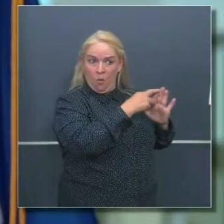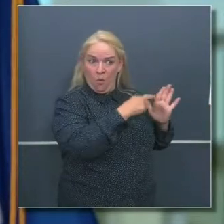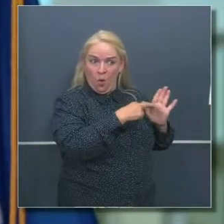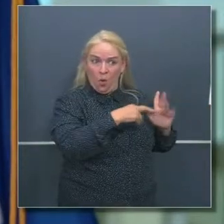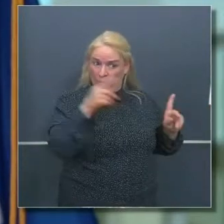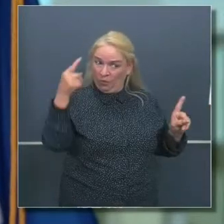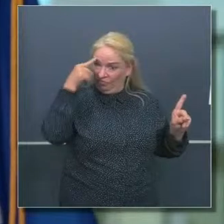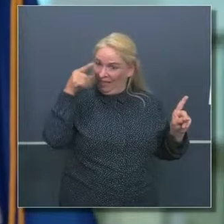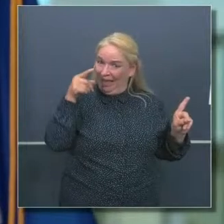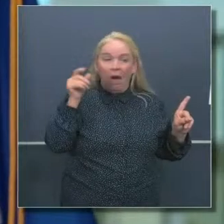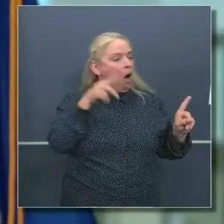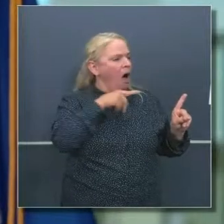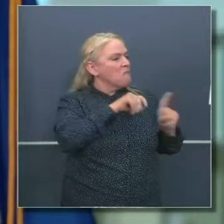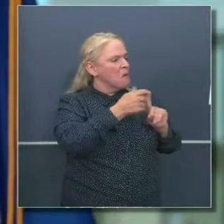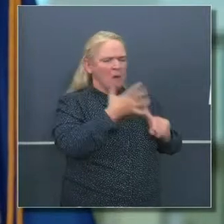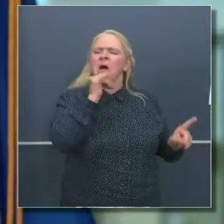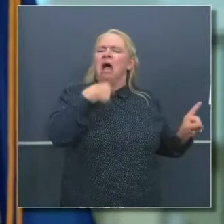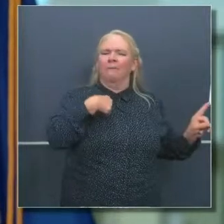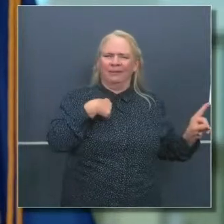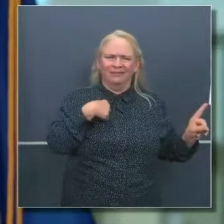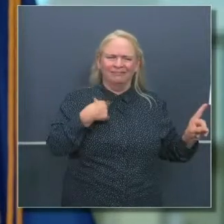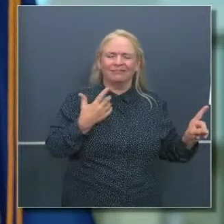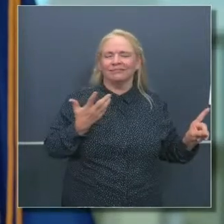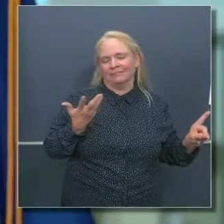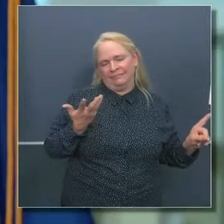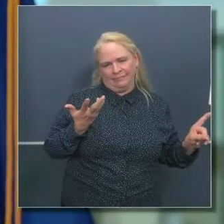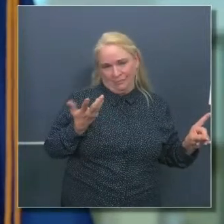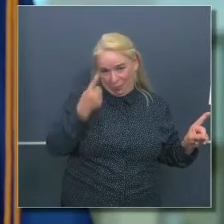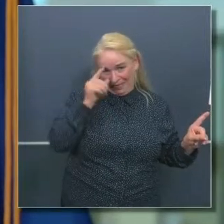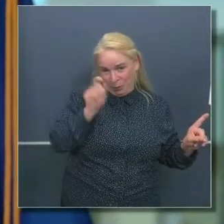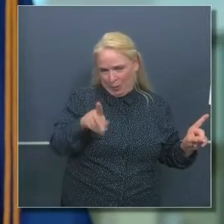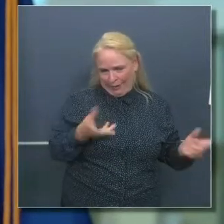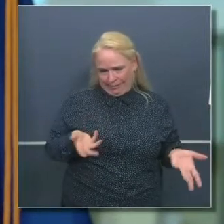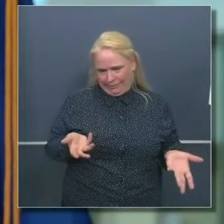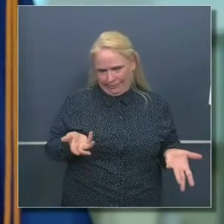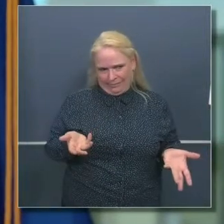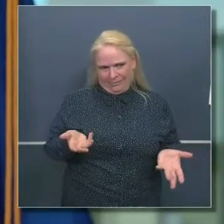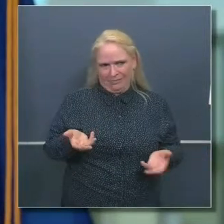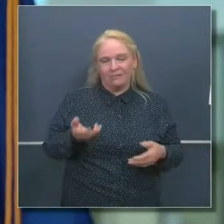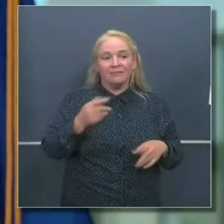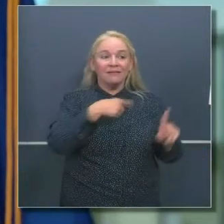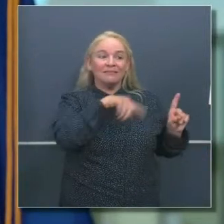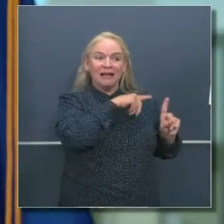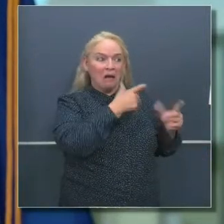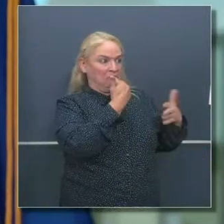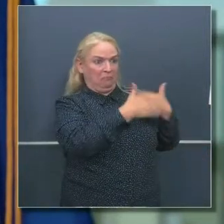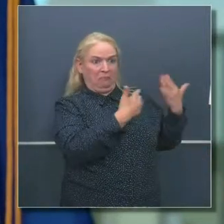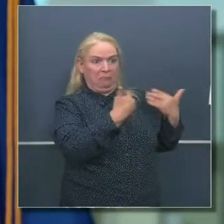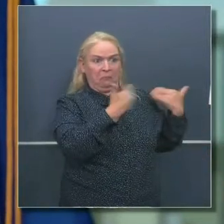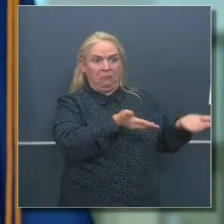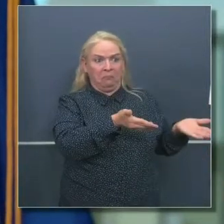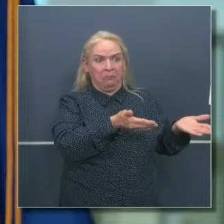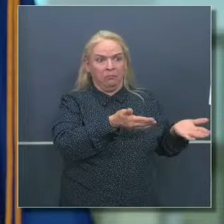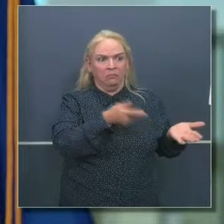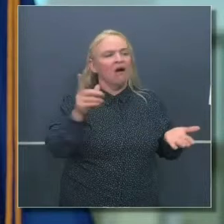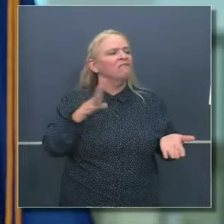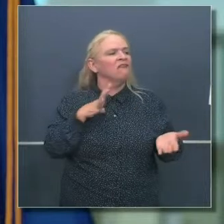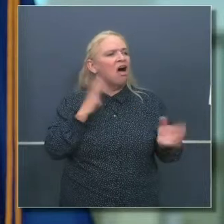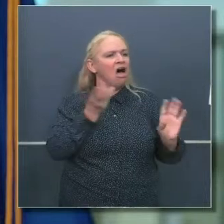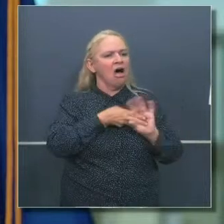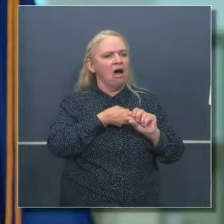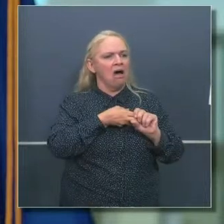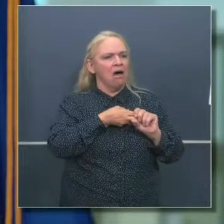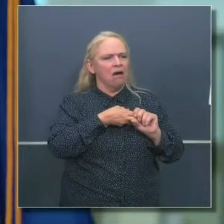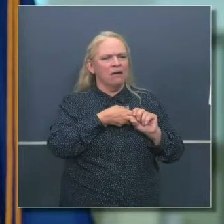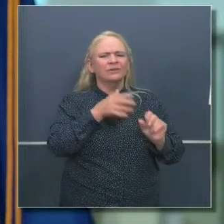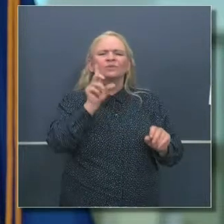probably 2,000 occasions. Just because someone else is doing it doesn't mean you should. People know what the right thing to